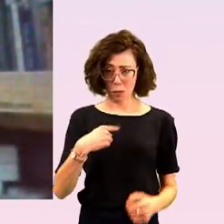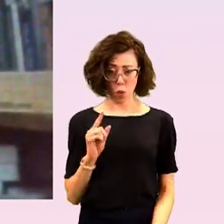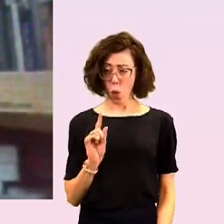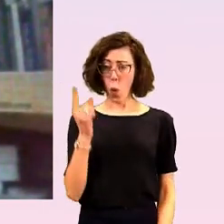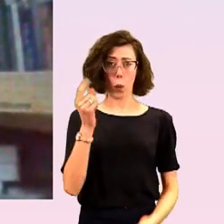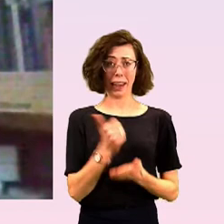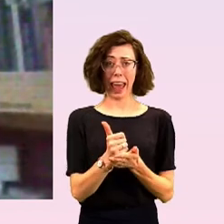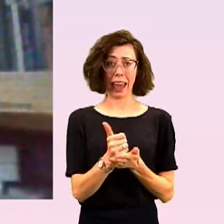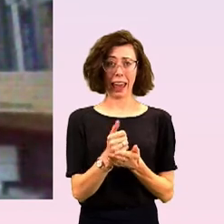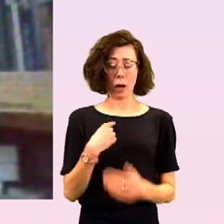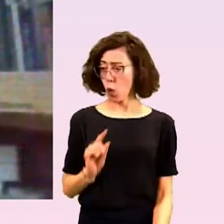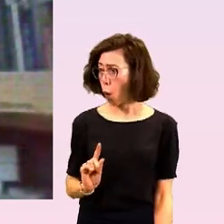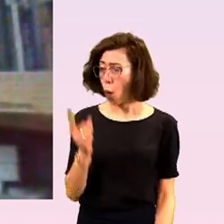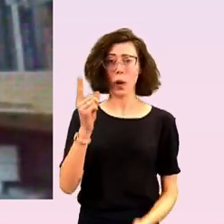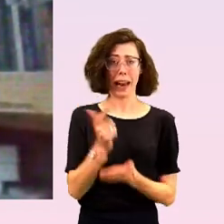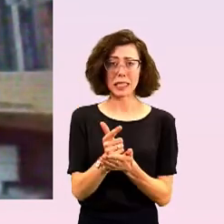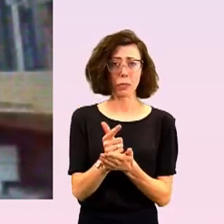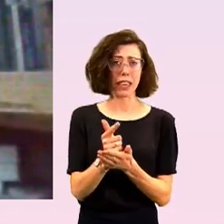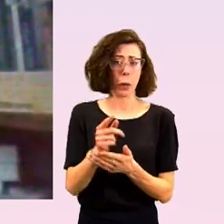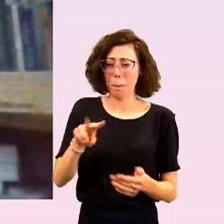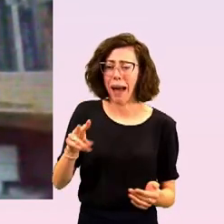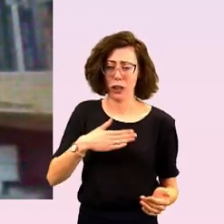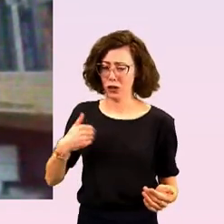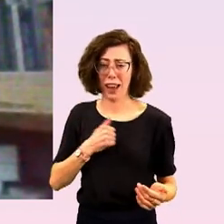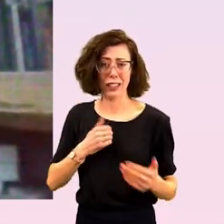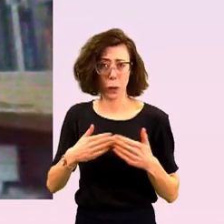only bi or trans person in the organisation. And it can